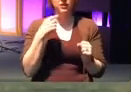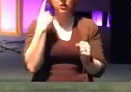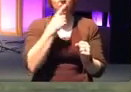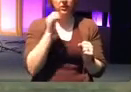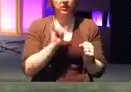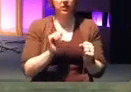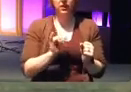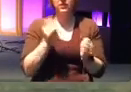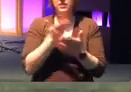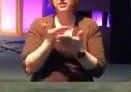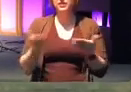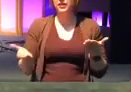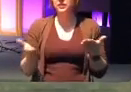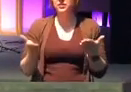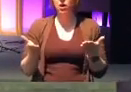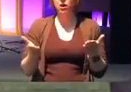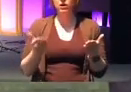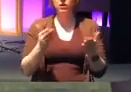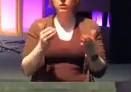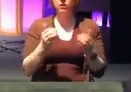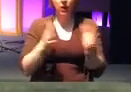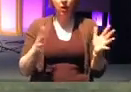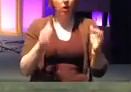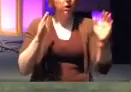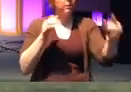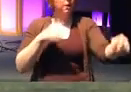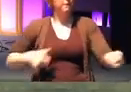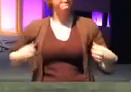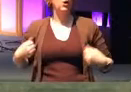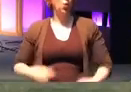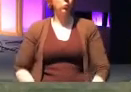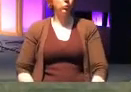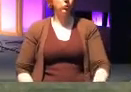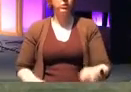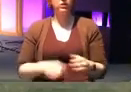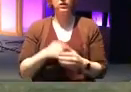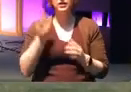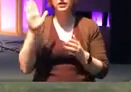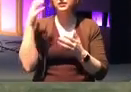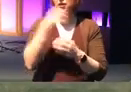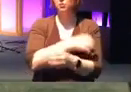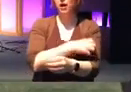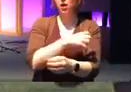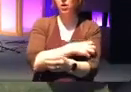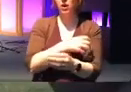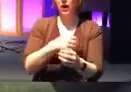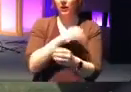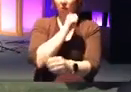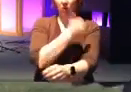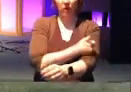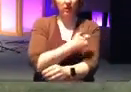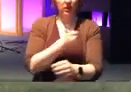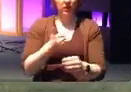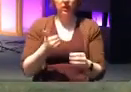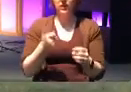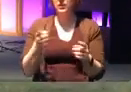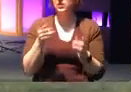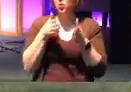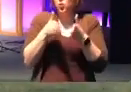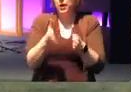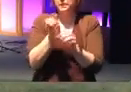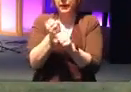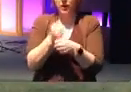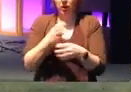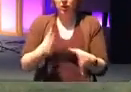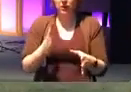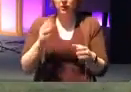things are hopeless, but when you remember who Jesus is and his power and his authority, he's the way maker, he's